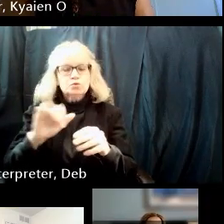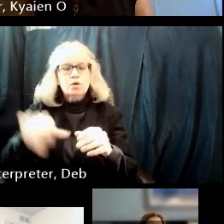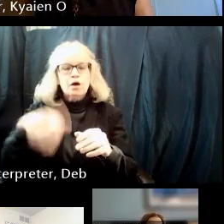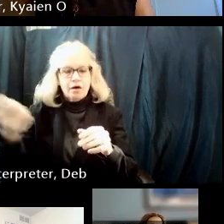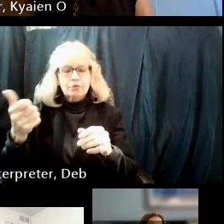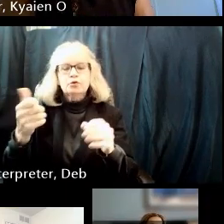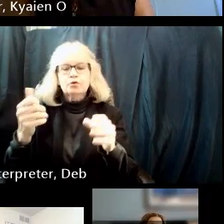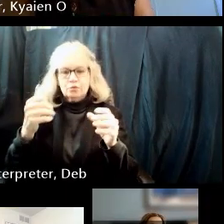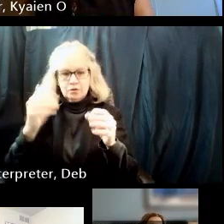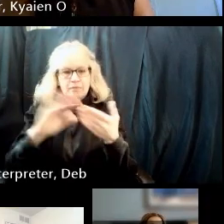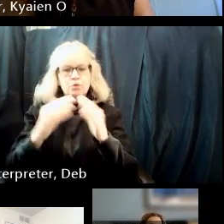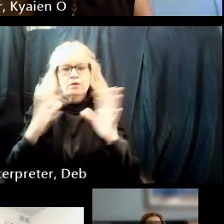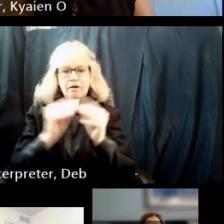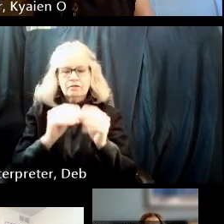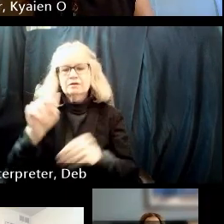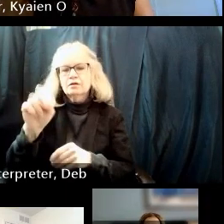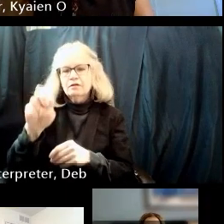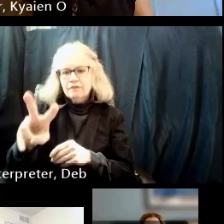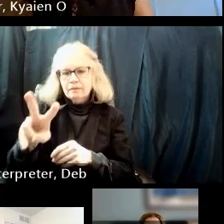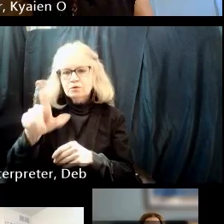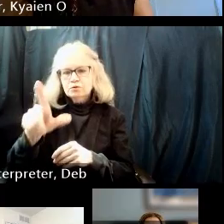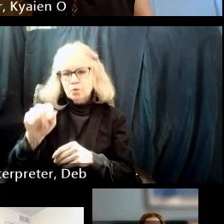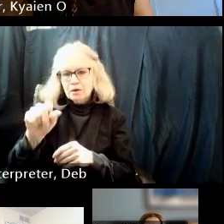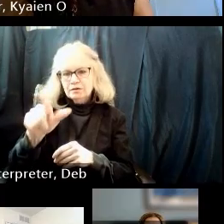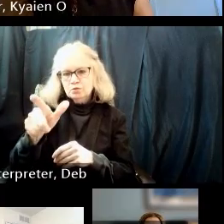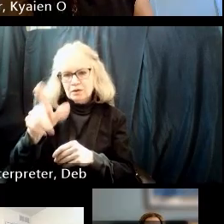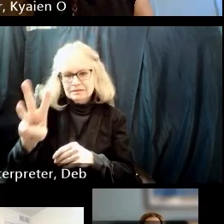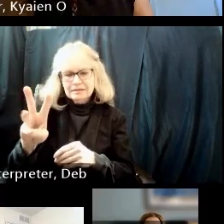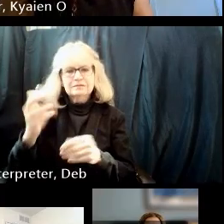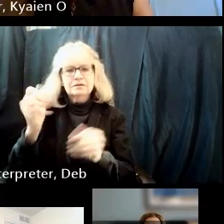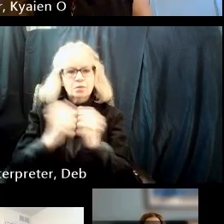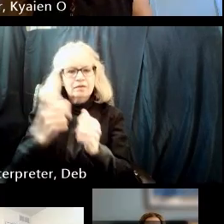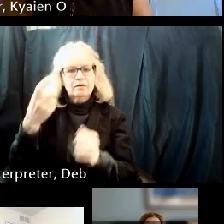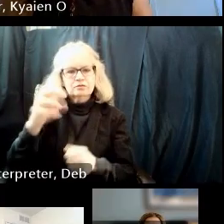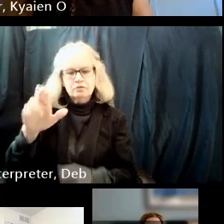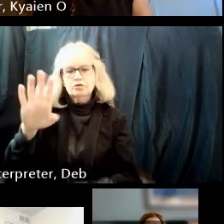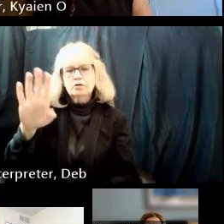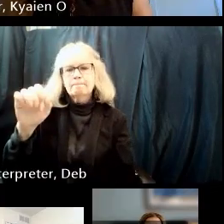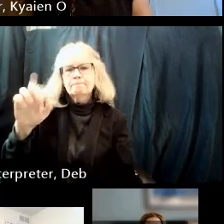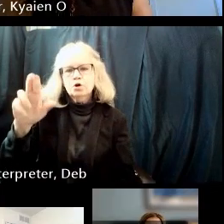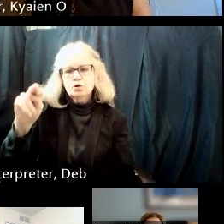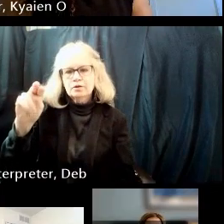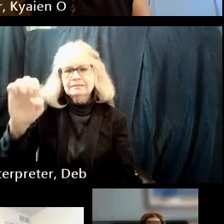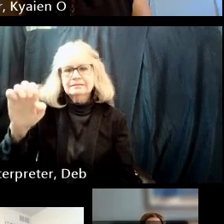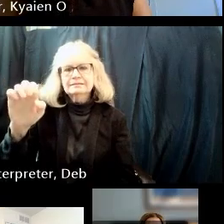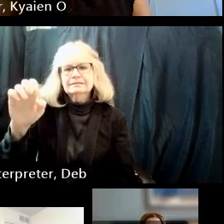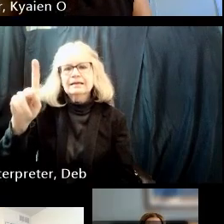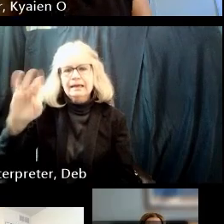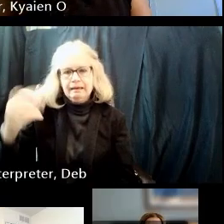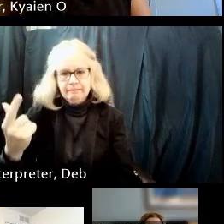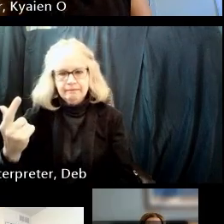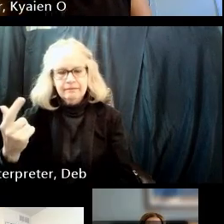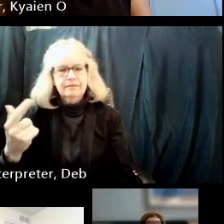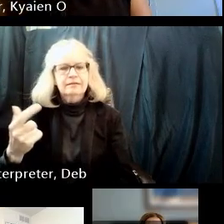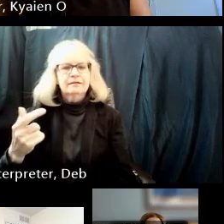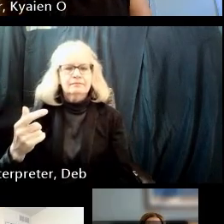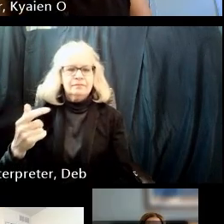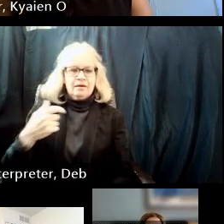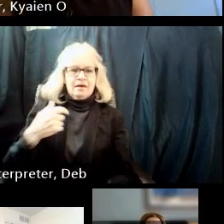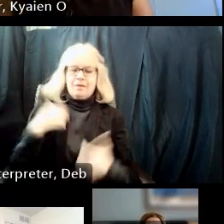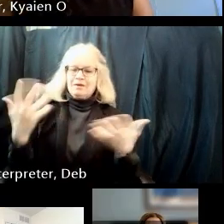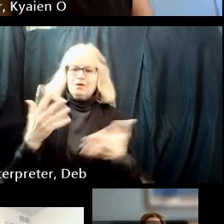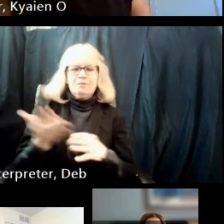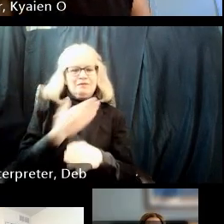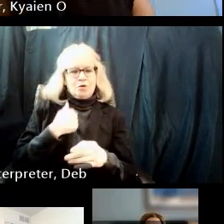of 2026 with none other than Dr. Bernice King. I end here, Deputy Director Chang, before I get too emotional, but